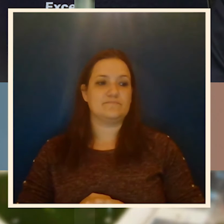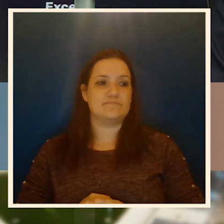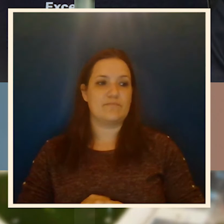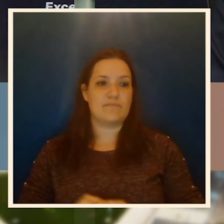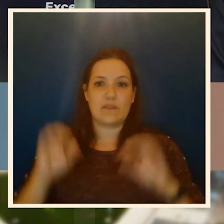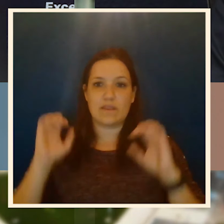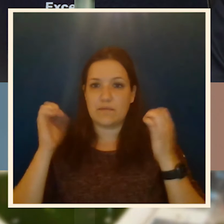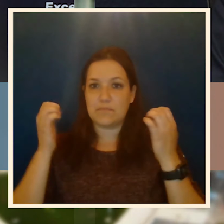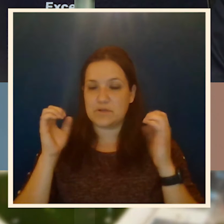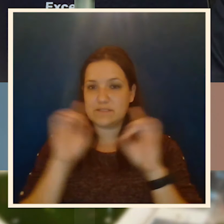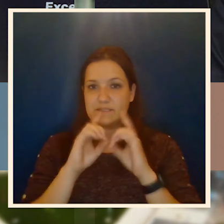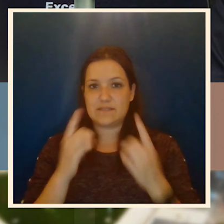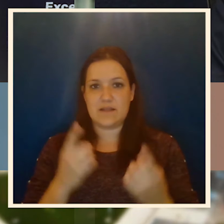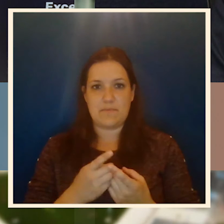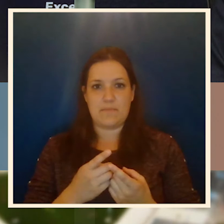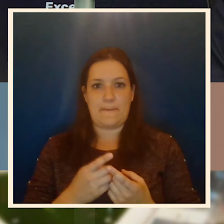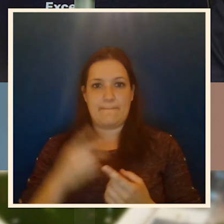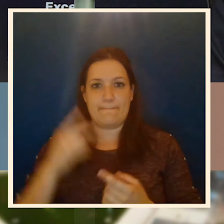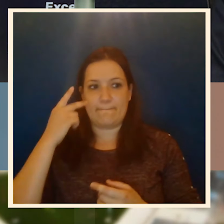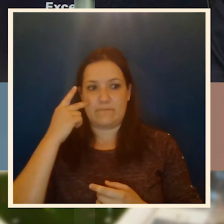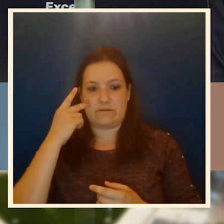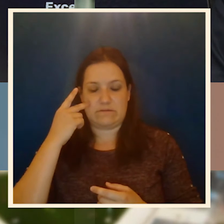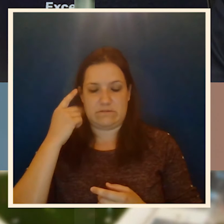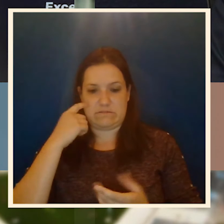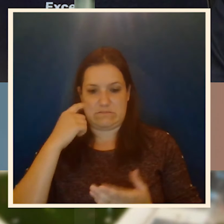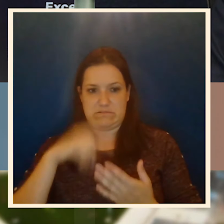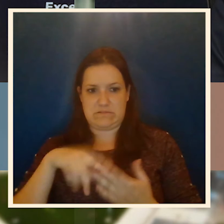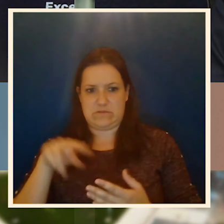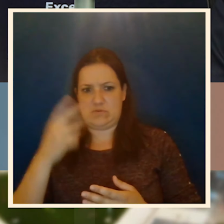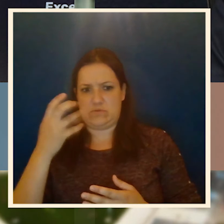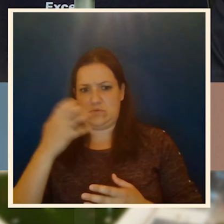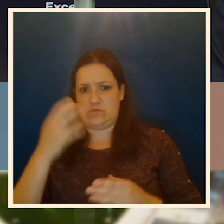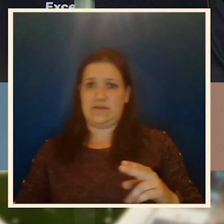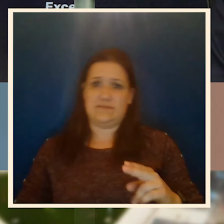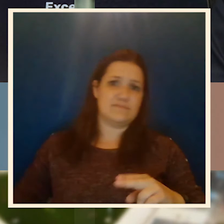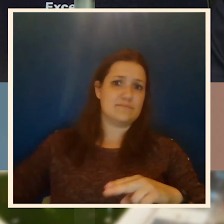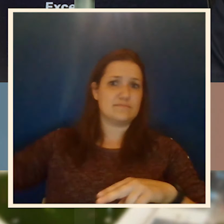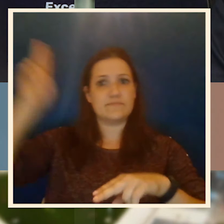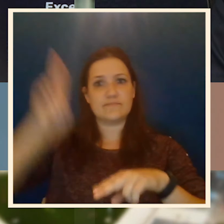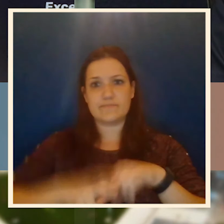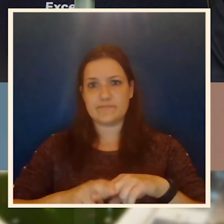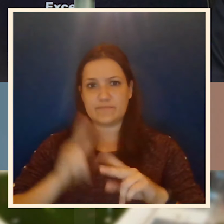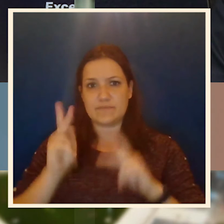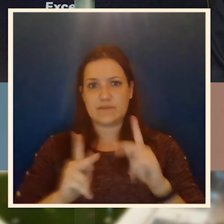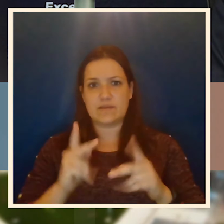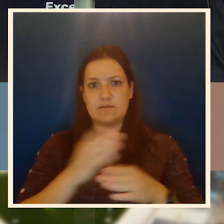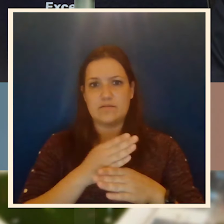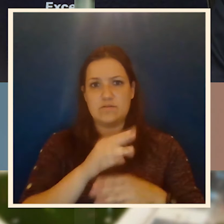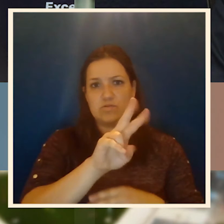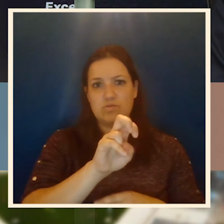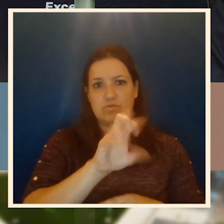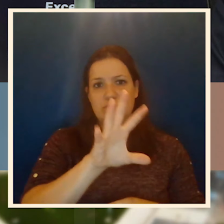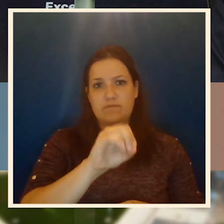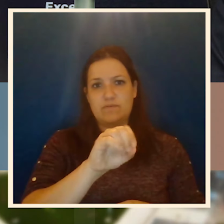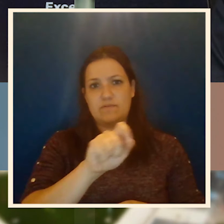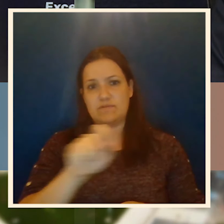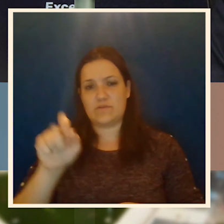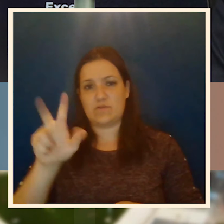bed that's available yet upstairs. So the emergency department is seeing an